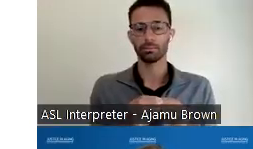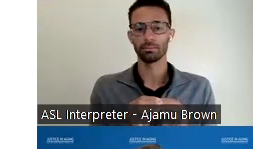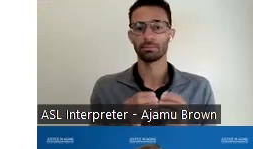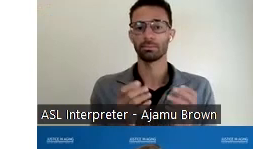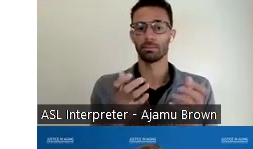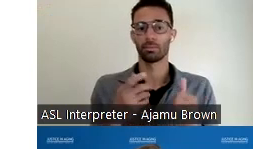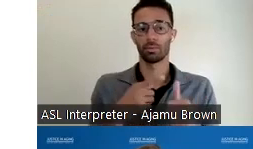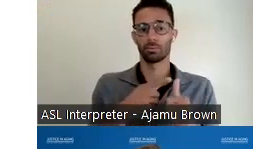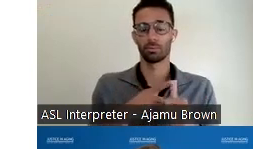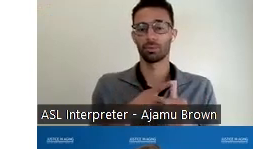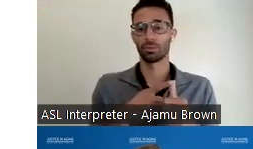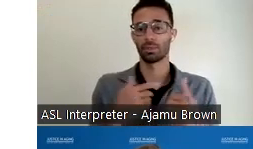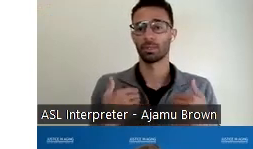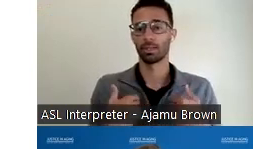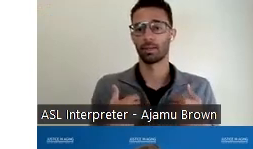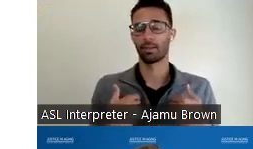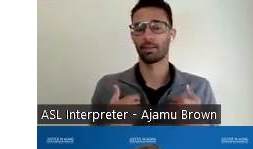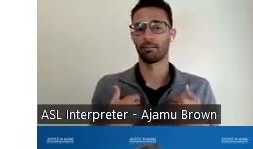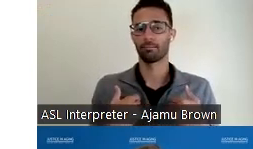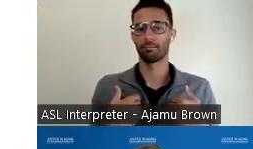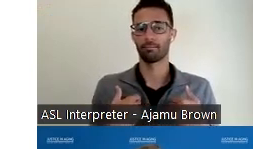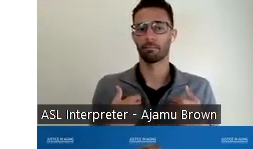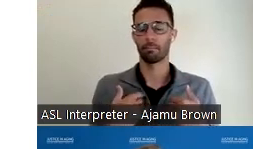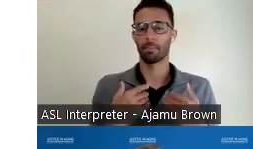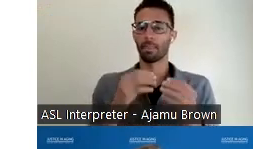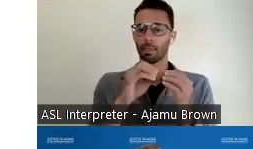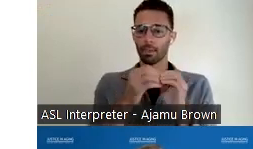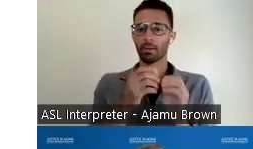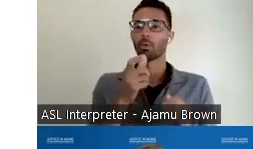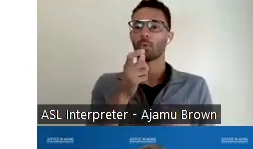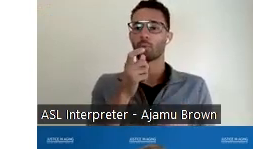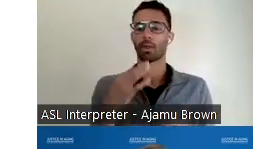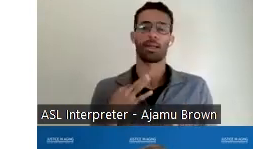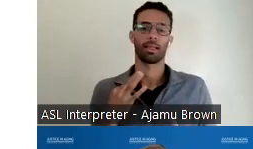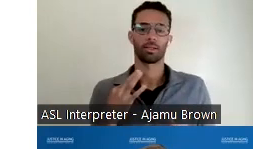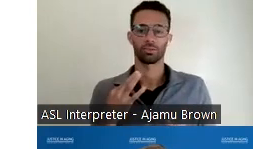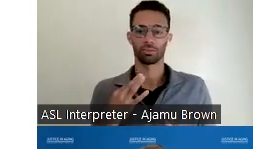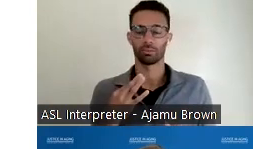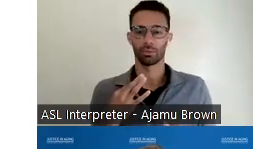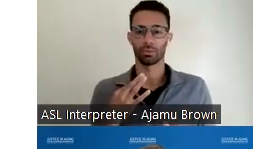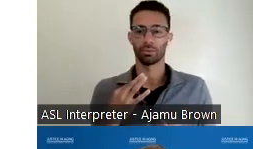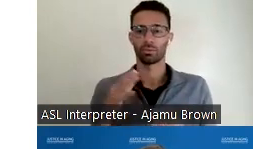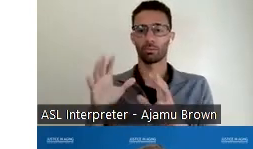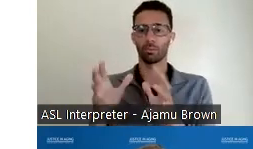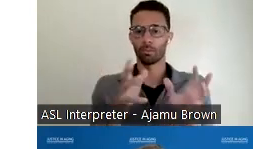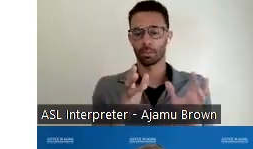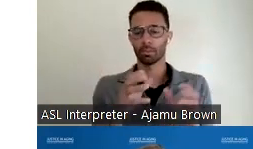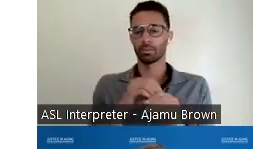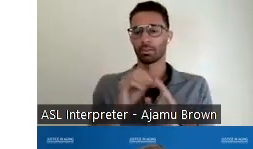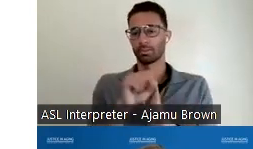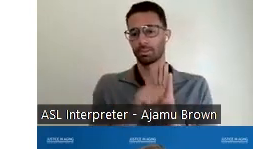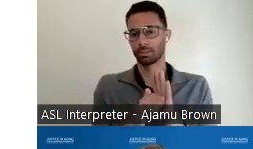have a baseline number of who are the eligible populations around the state, what are their demographics, where they